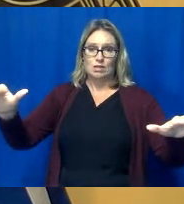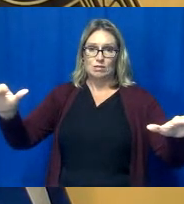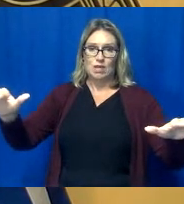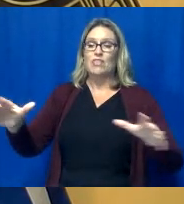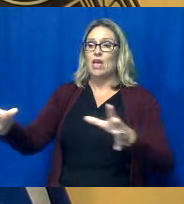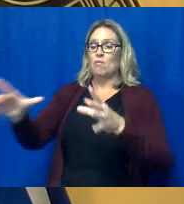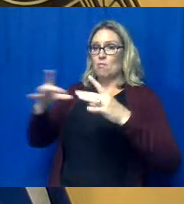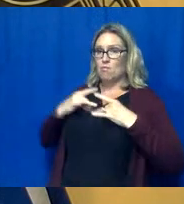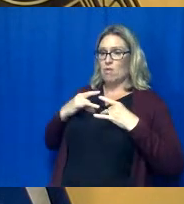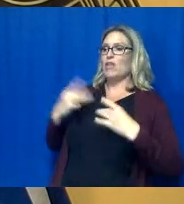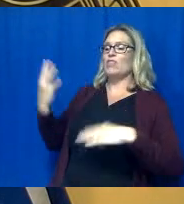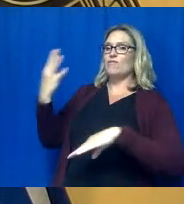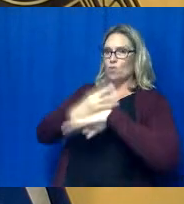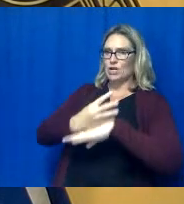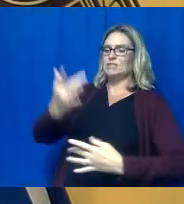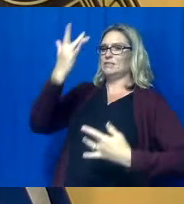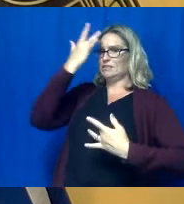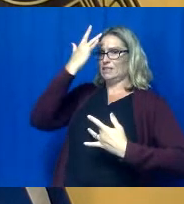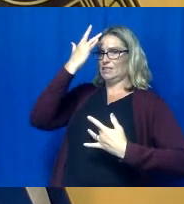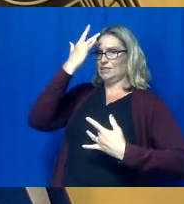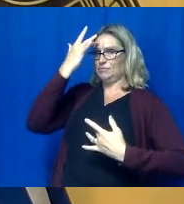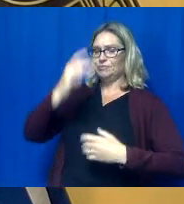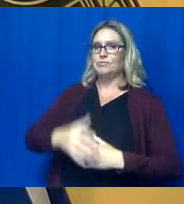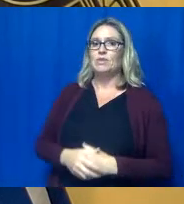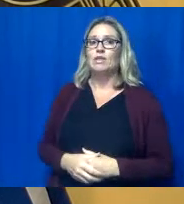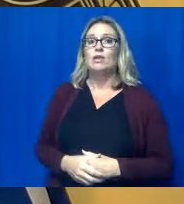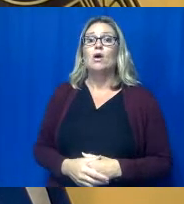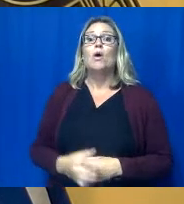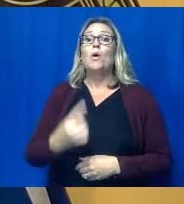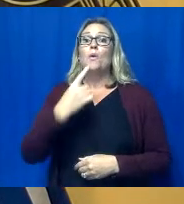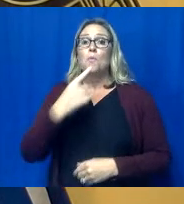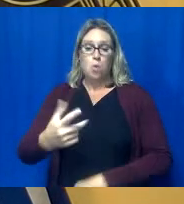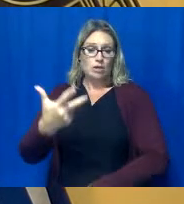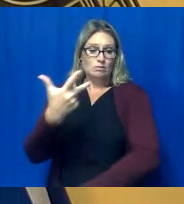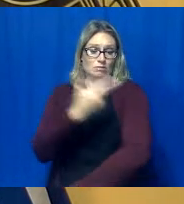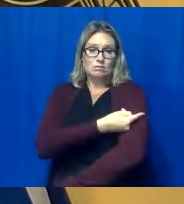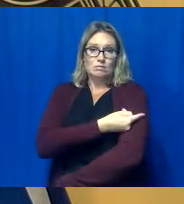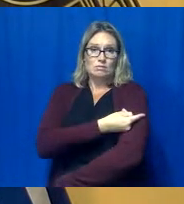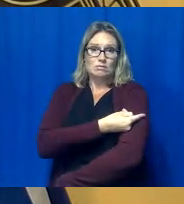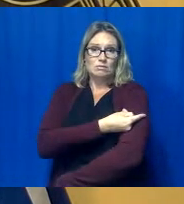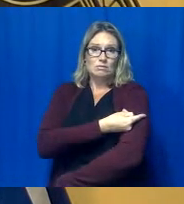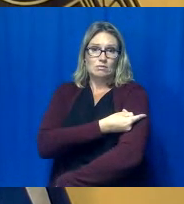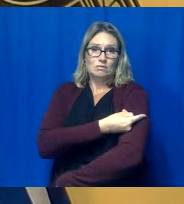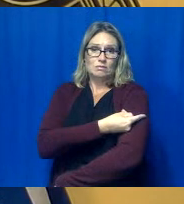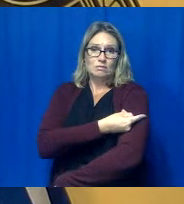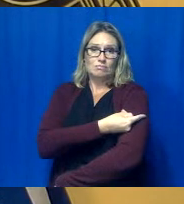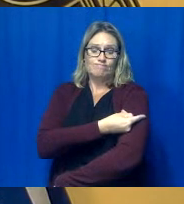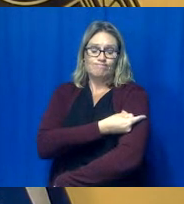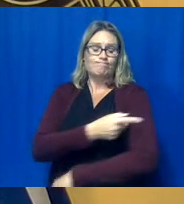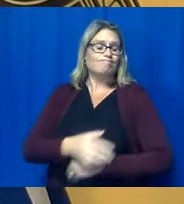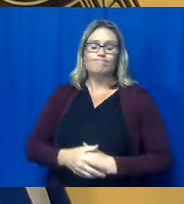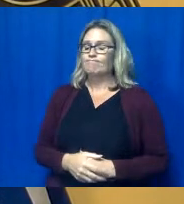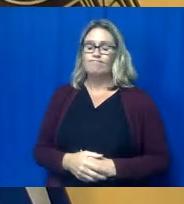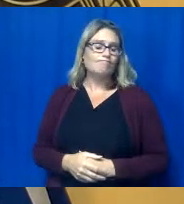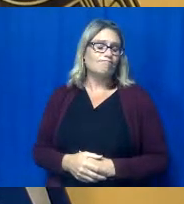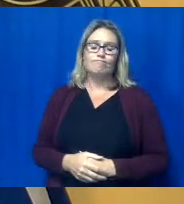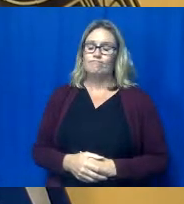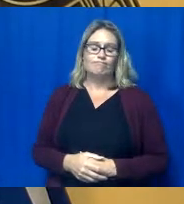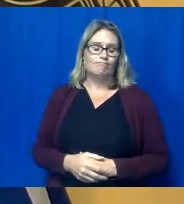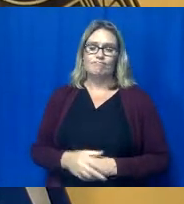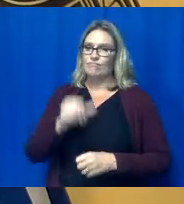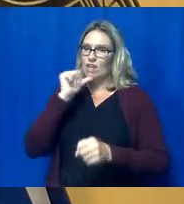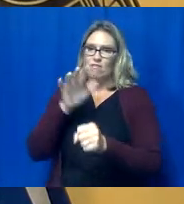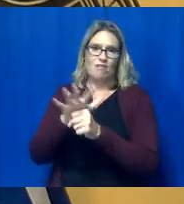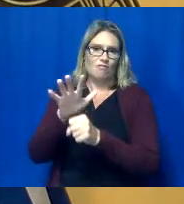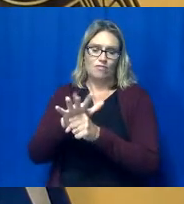bad news is 1 dose of vaccine is not effective for this virus. You need to have 2 doses of vaccine